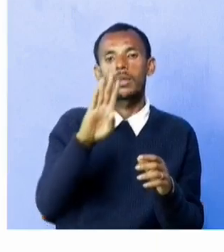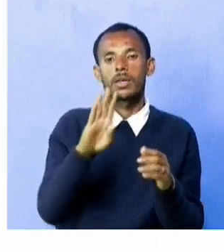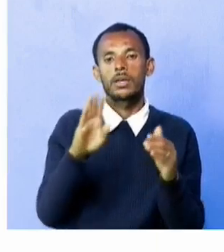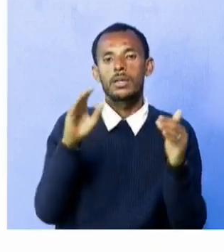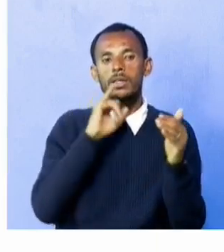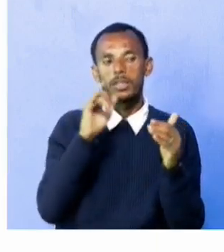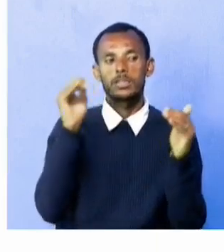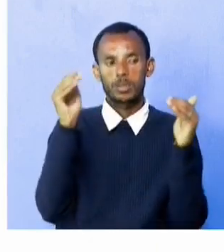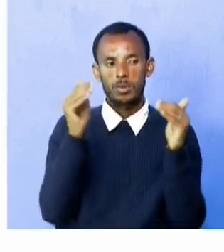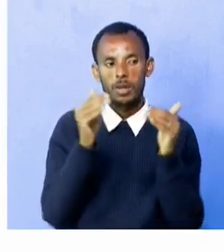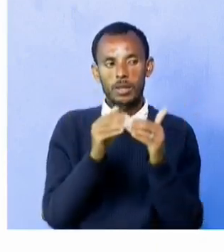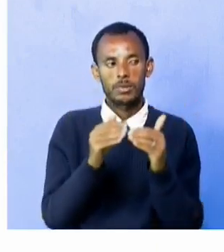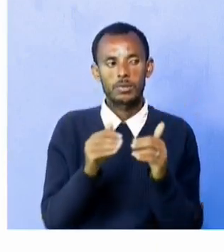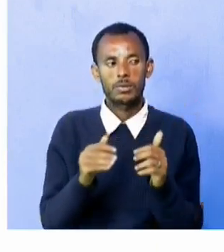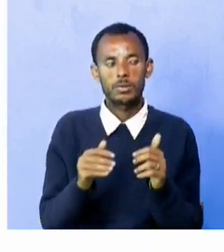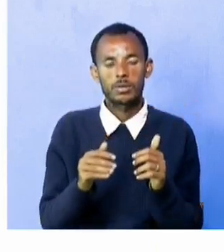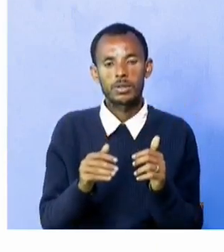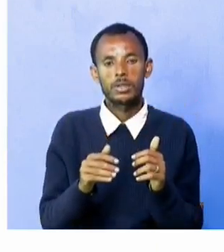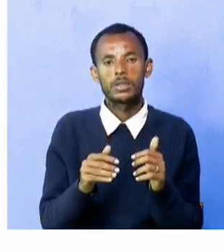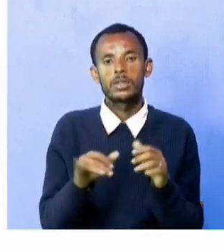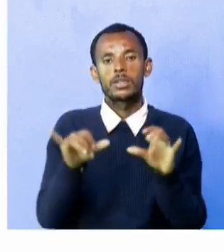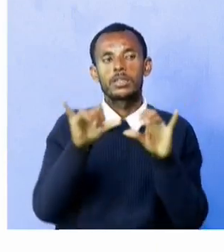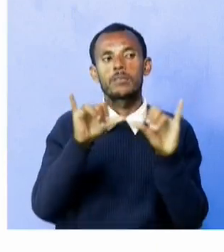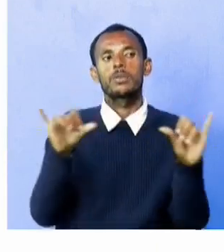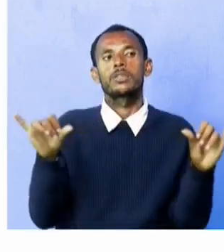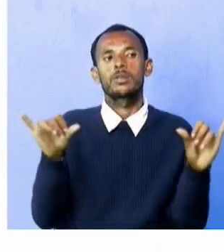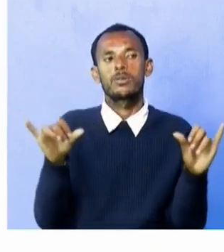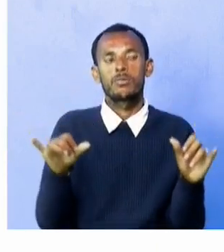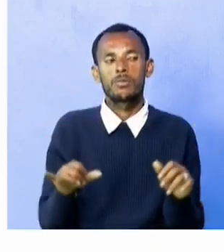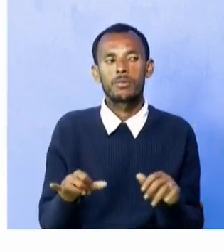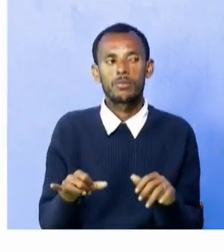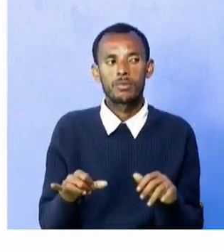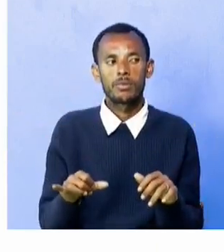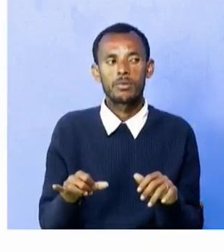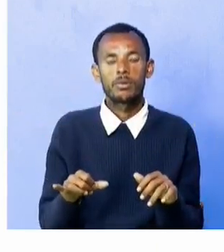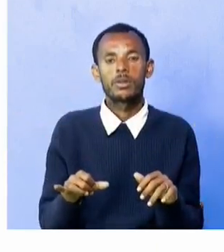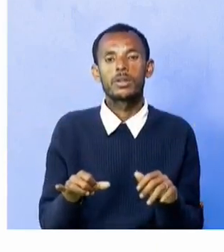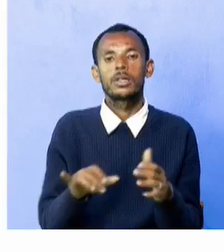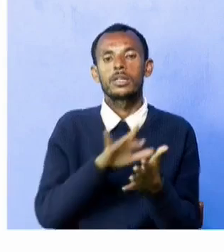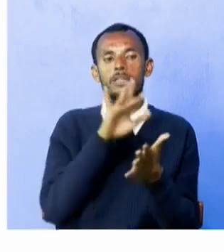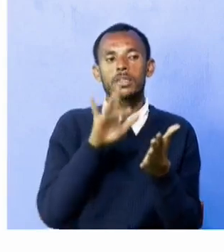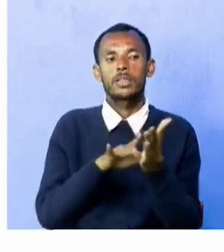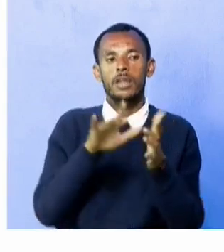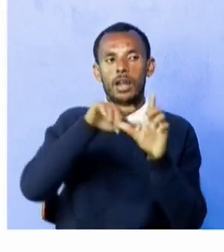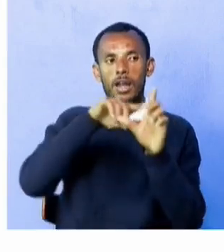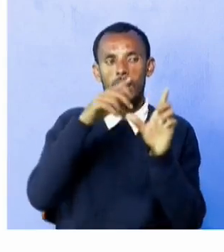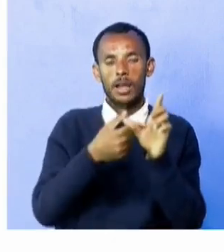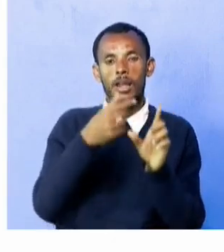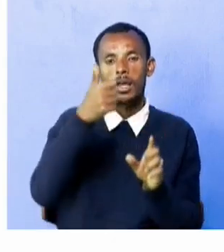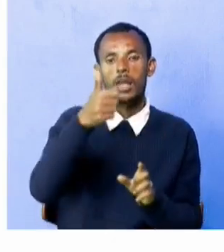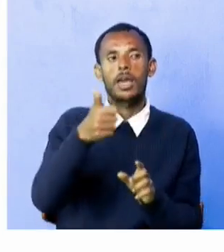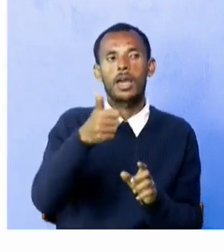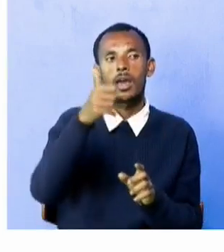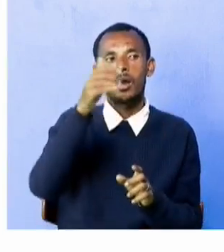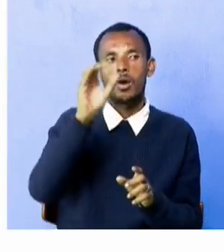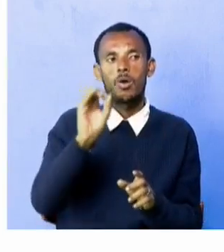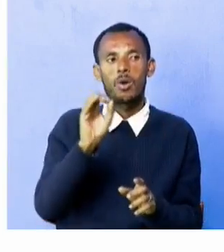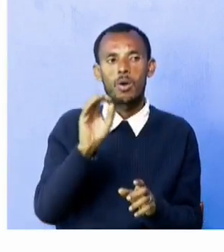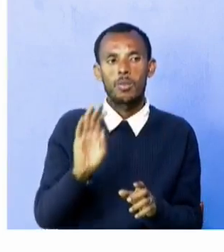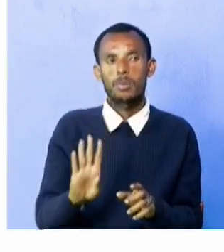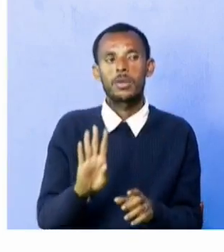is the same as the measure of the central angle AOB,